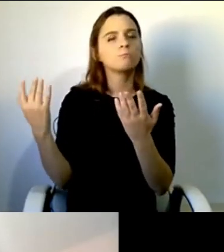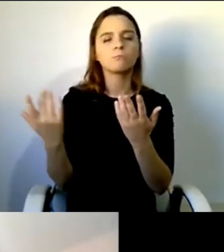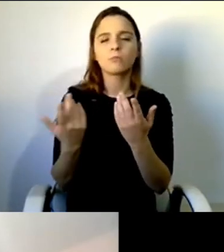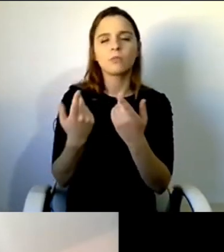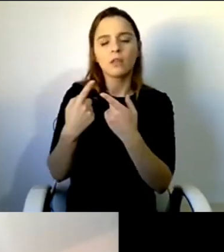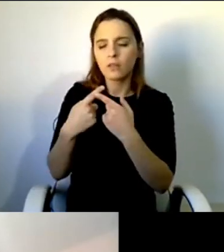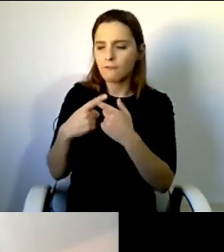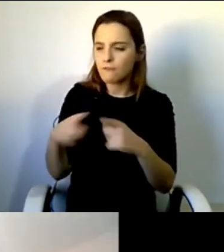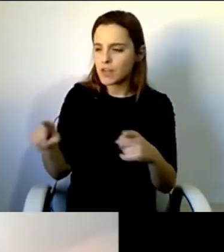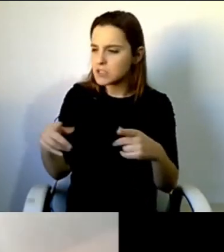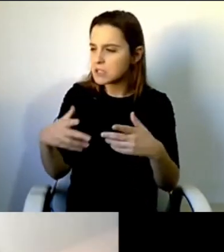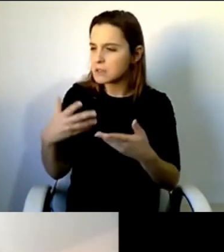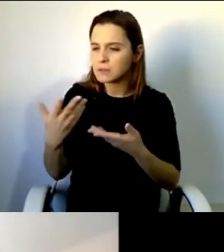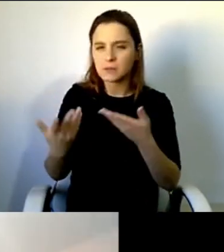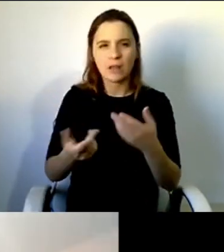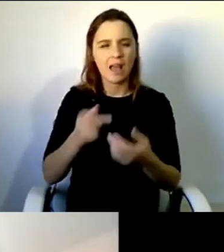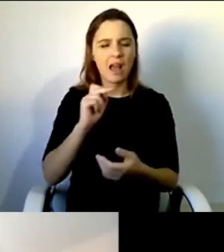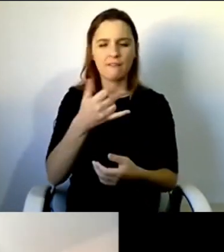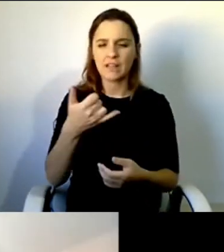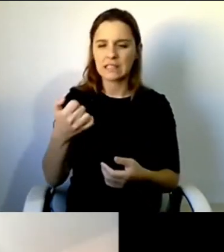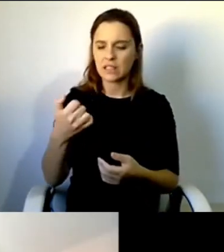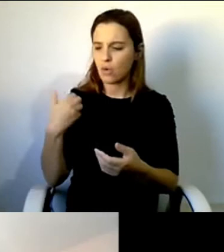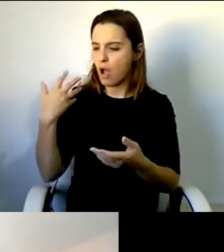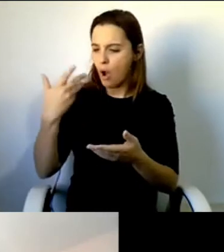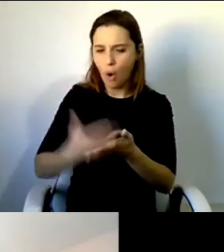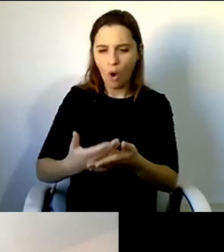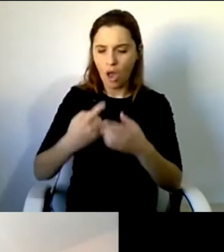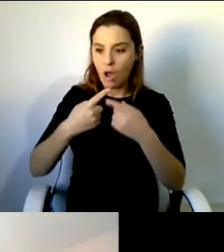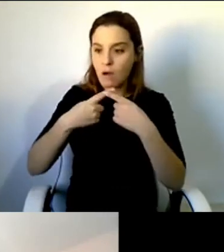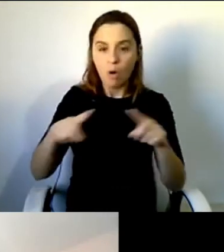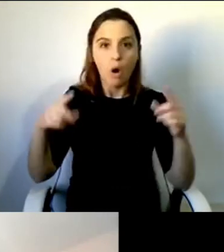years in 25 years now.